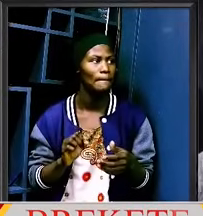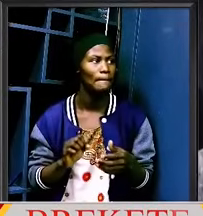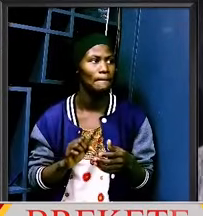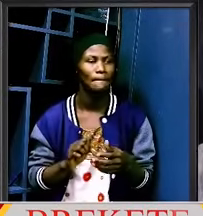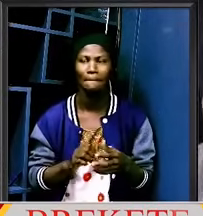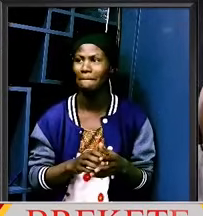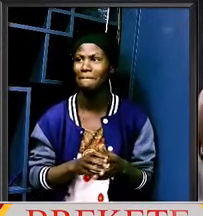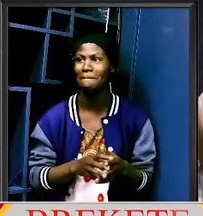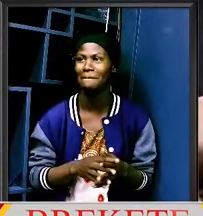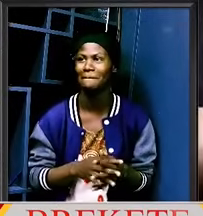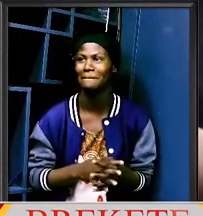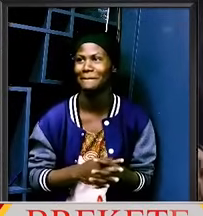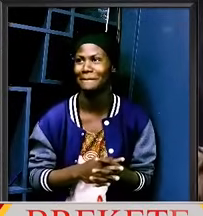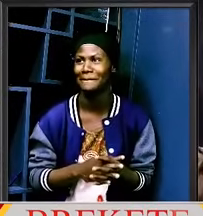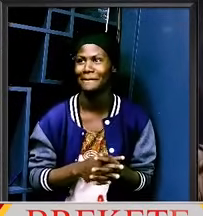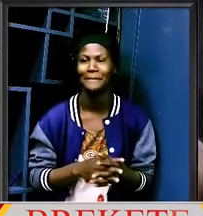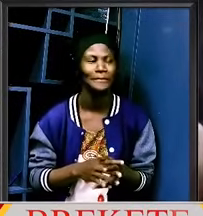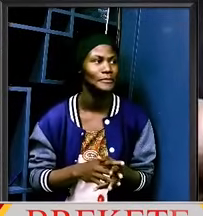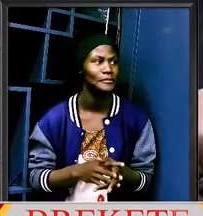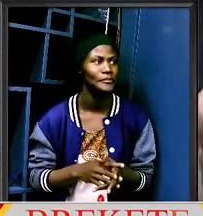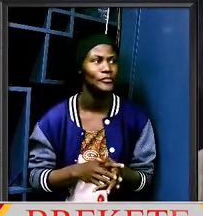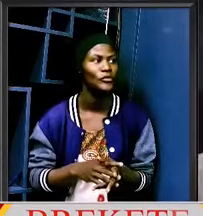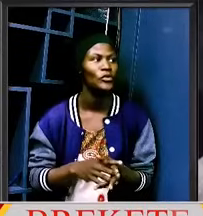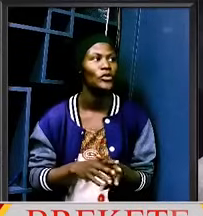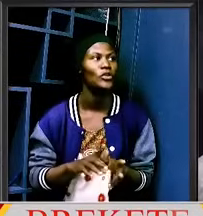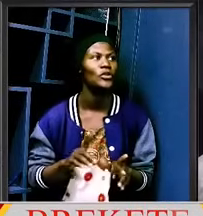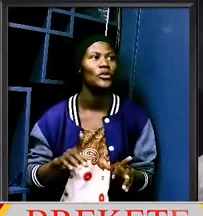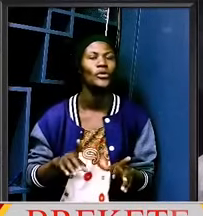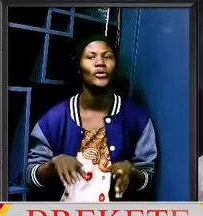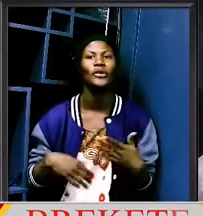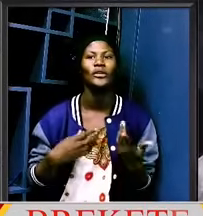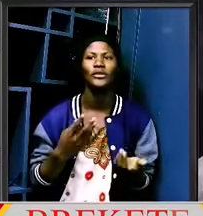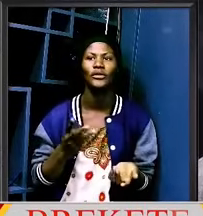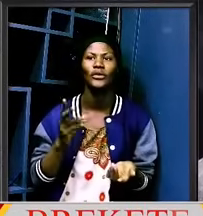now. You go. Which day you go come back, sir?